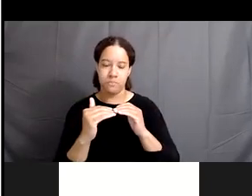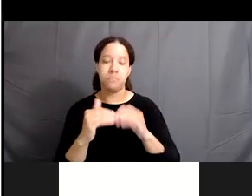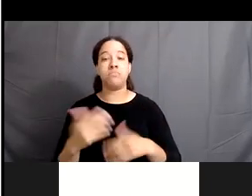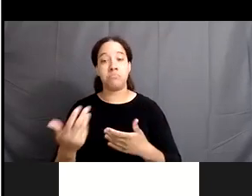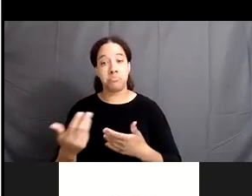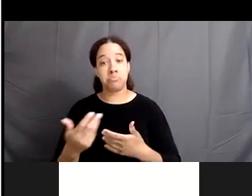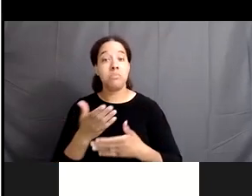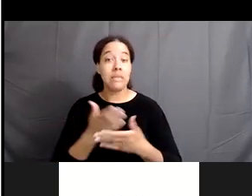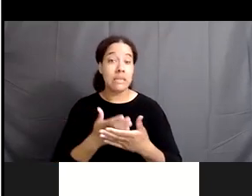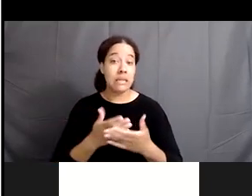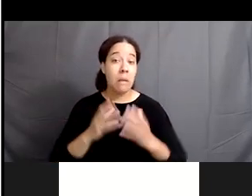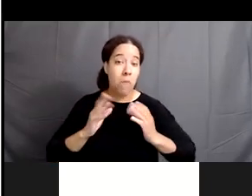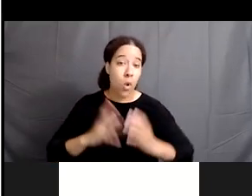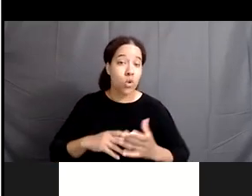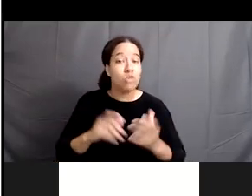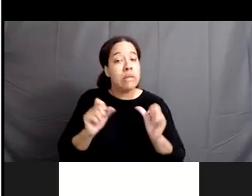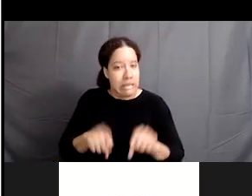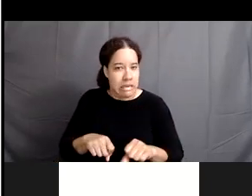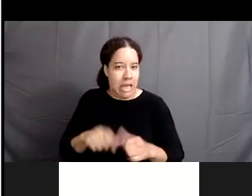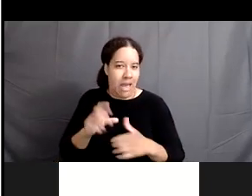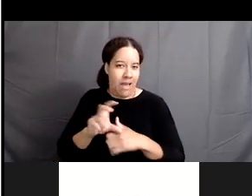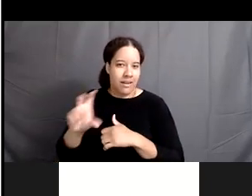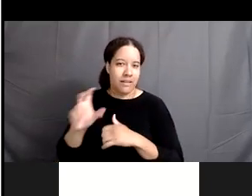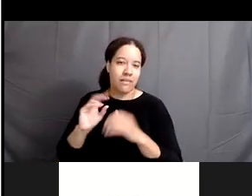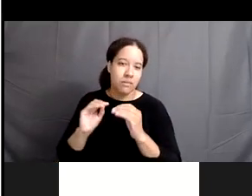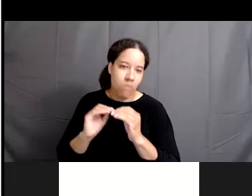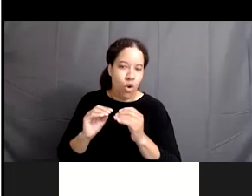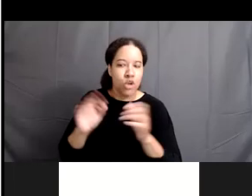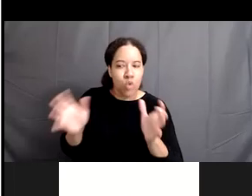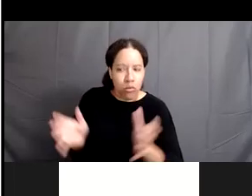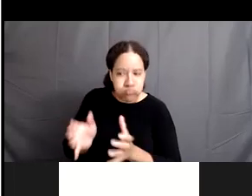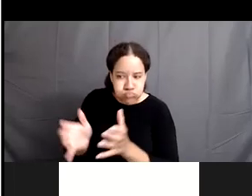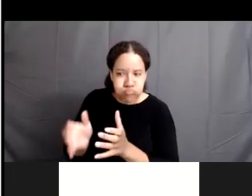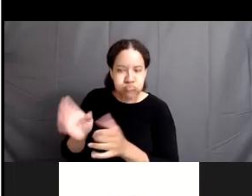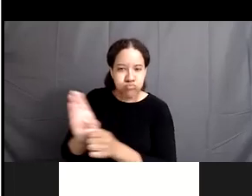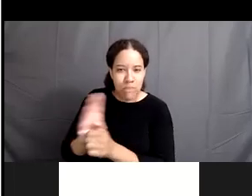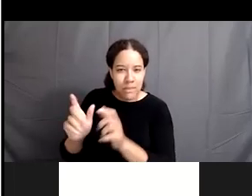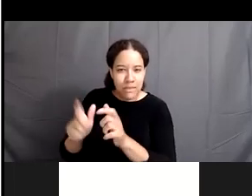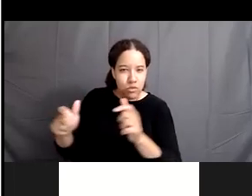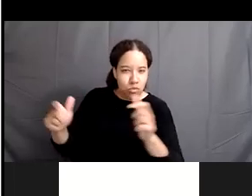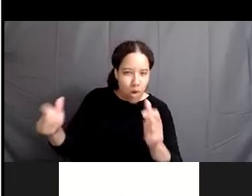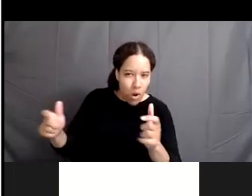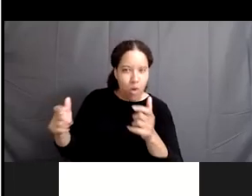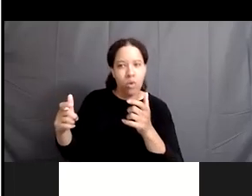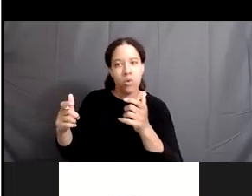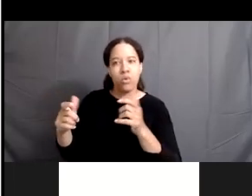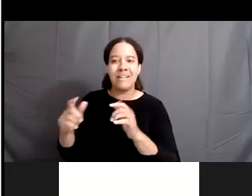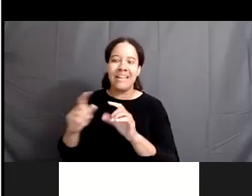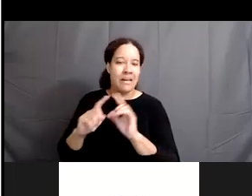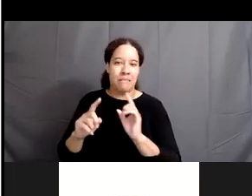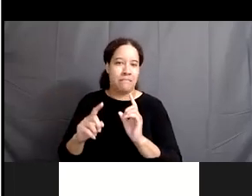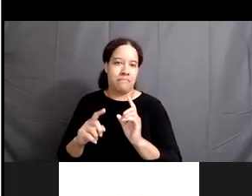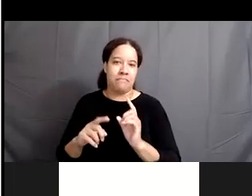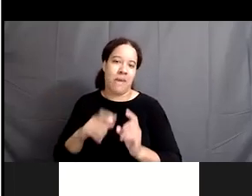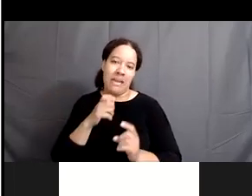can invest more into the business to help it grow or to help it meet its needs over time, but that is not